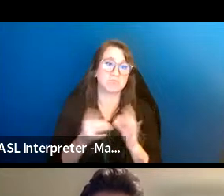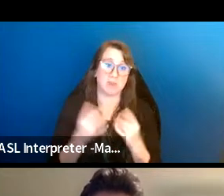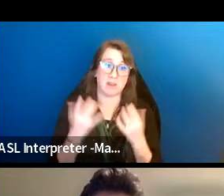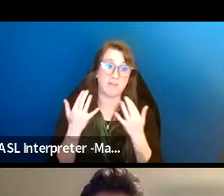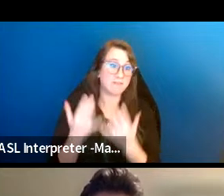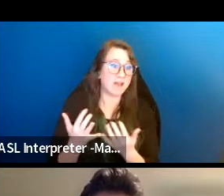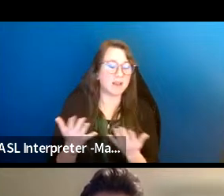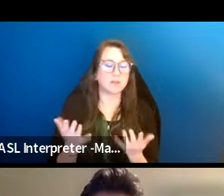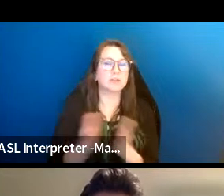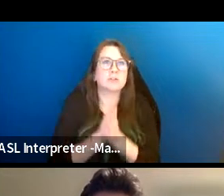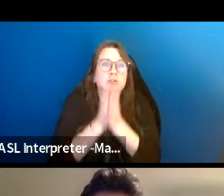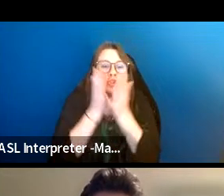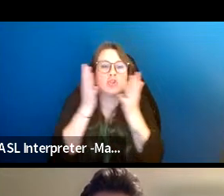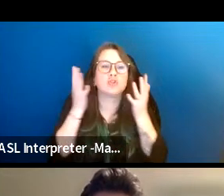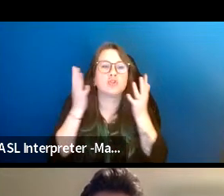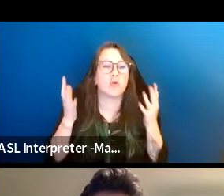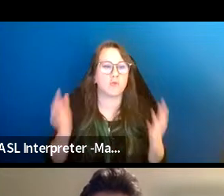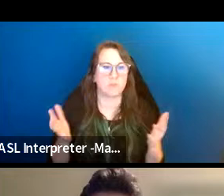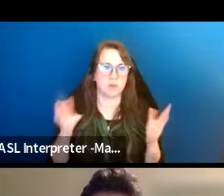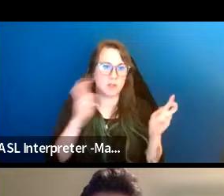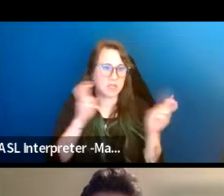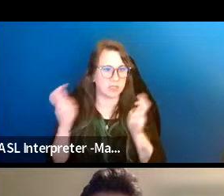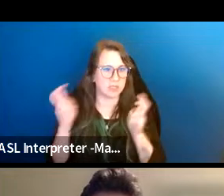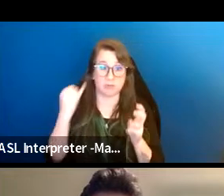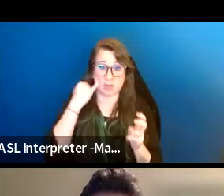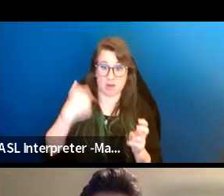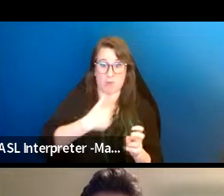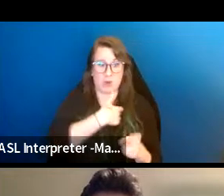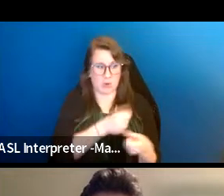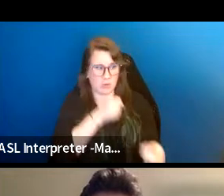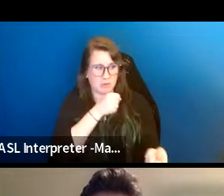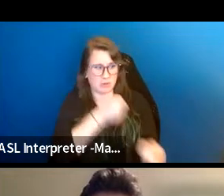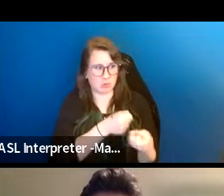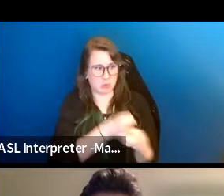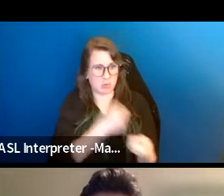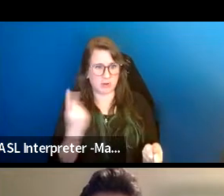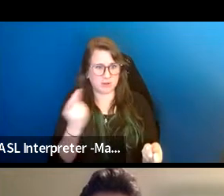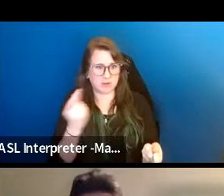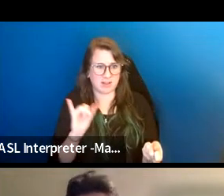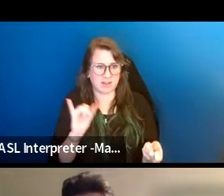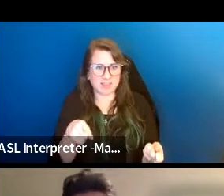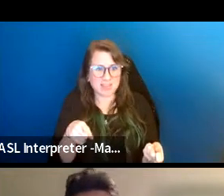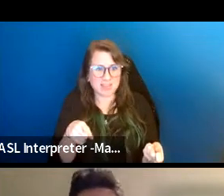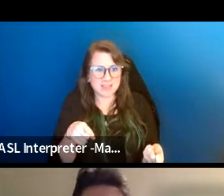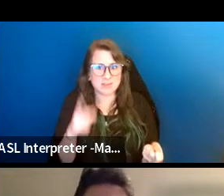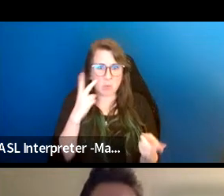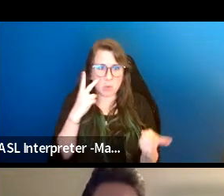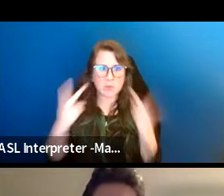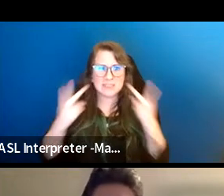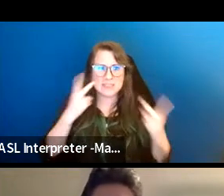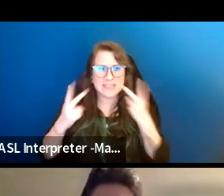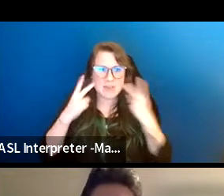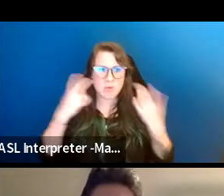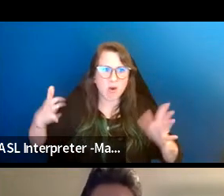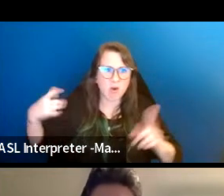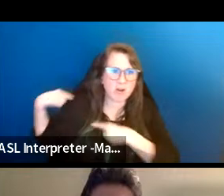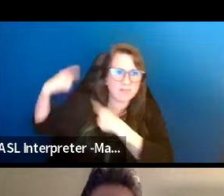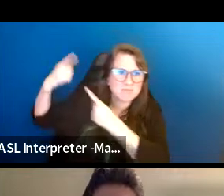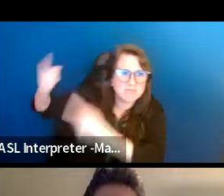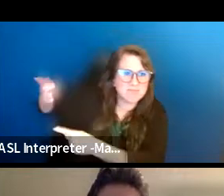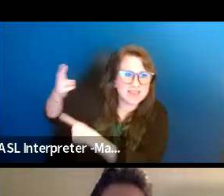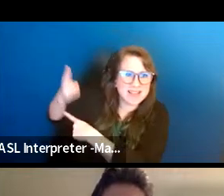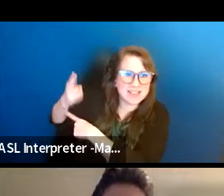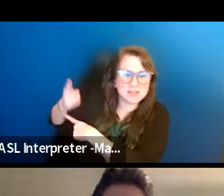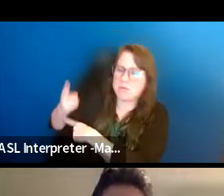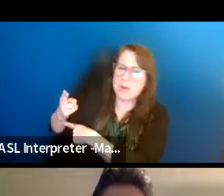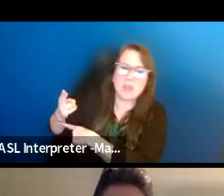fire. There's just been so much. And y'all, if we are to support something like this, when we see what the track record is, then we're not